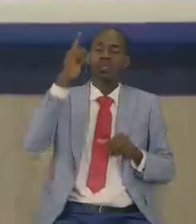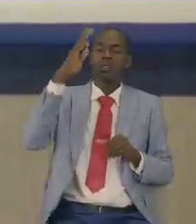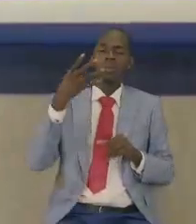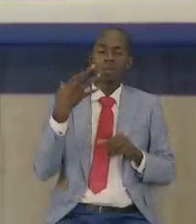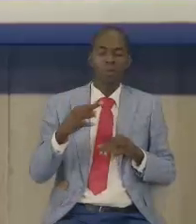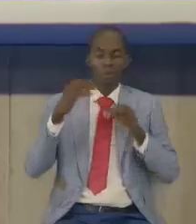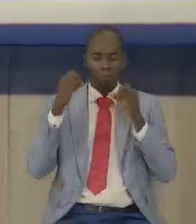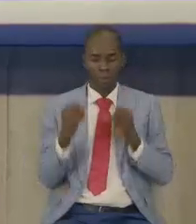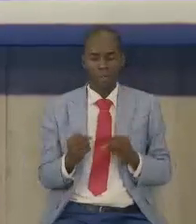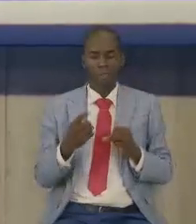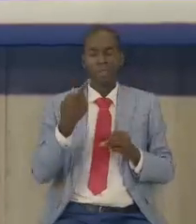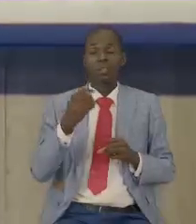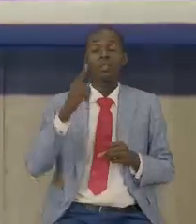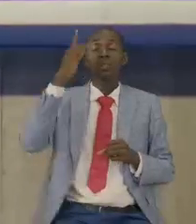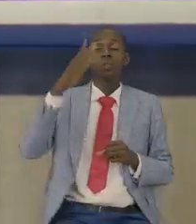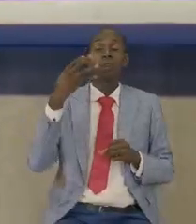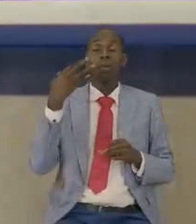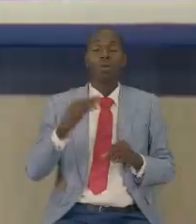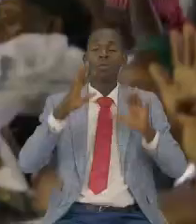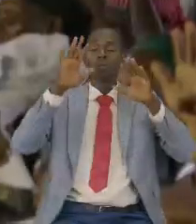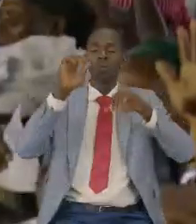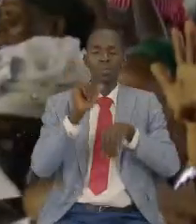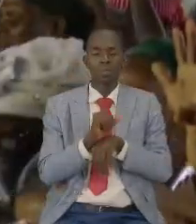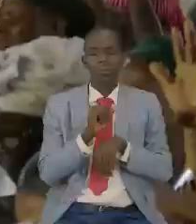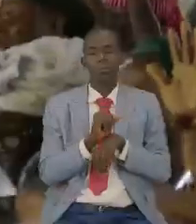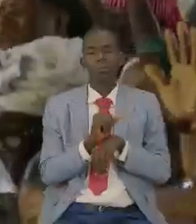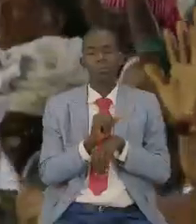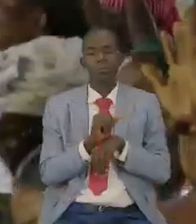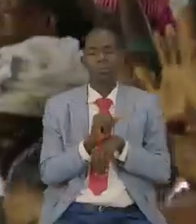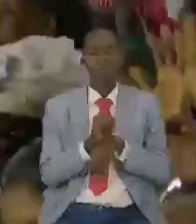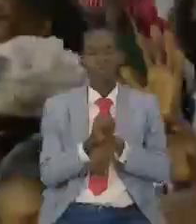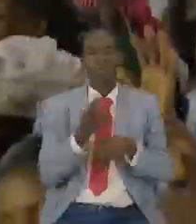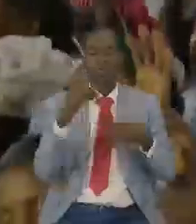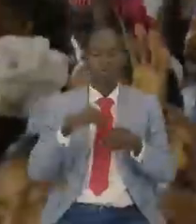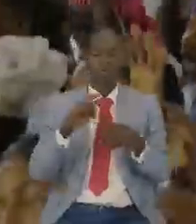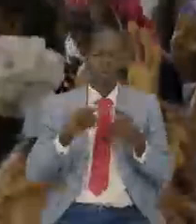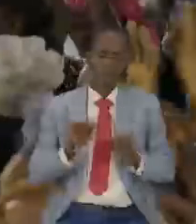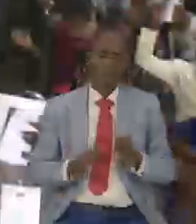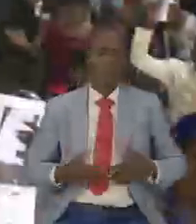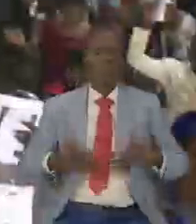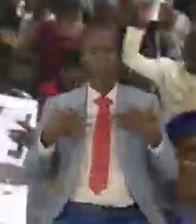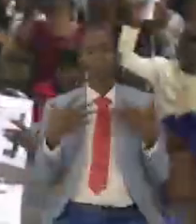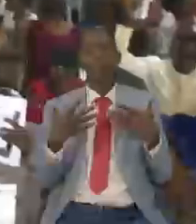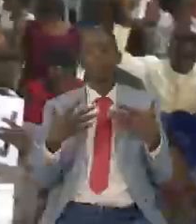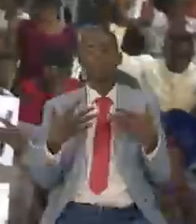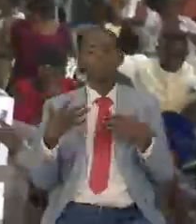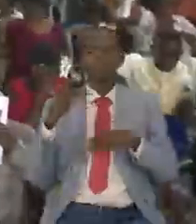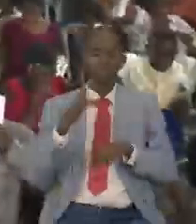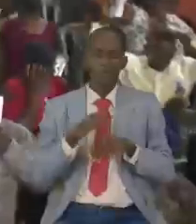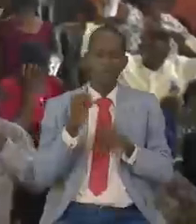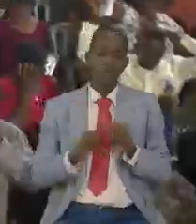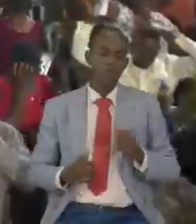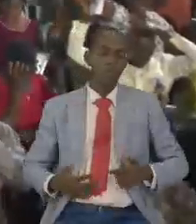miracle, come into every life, touch every life, reverse